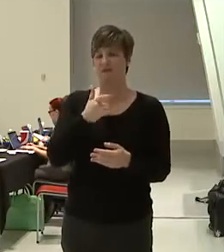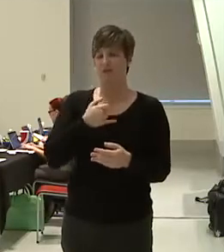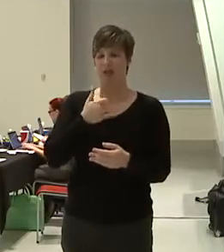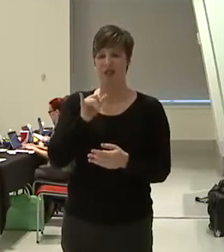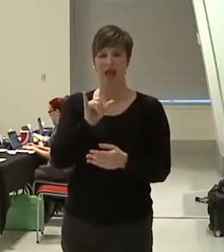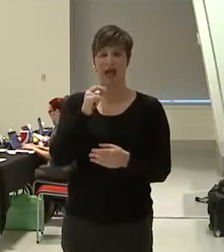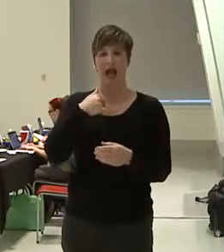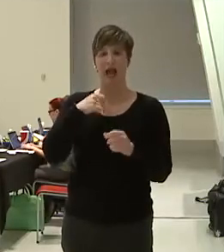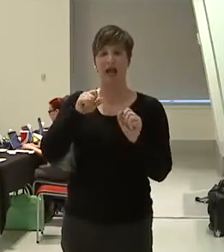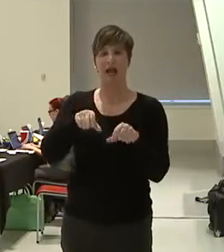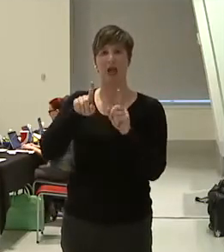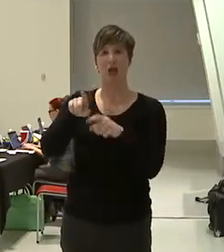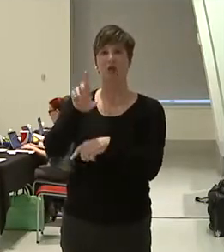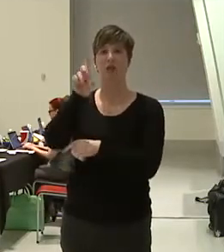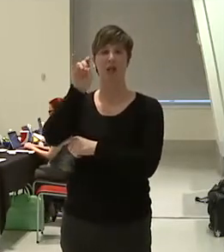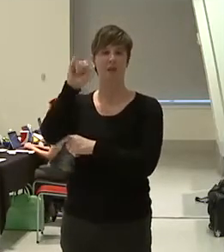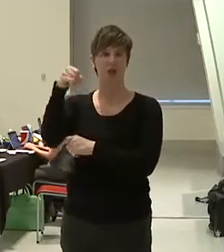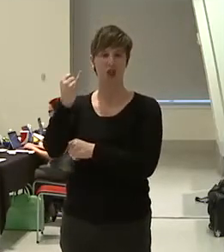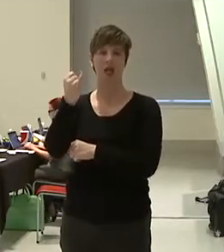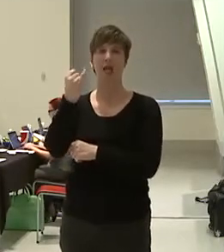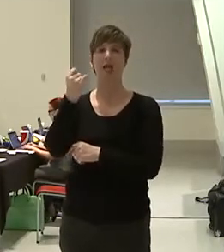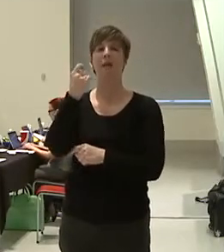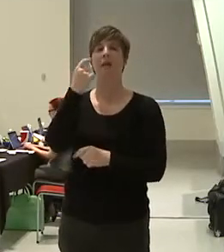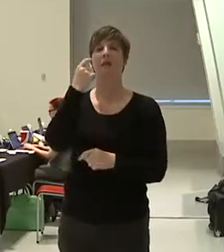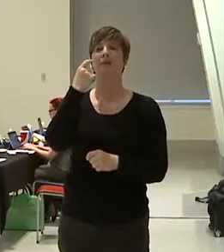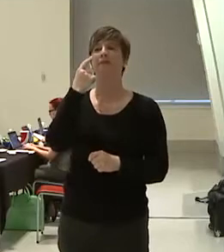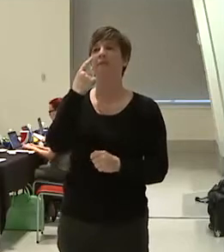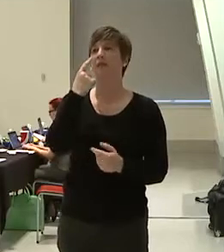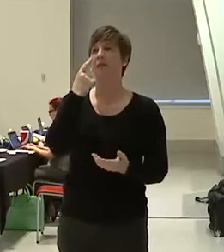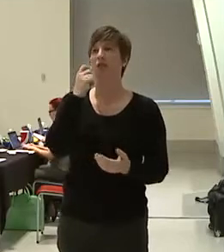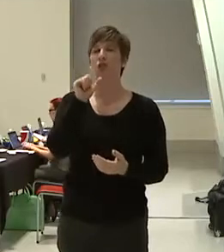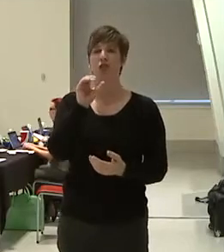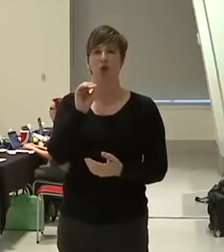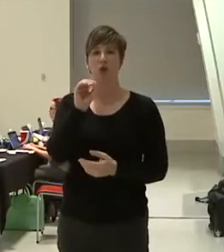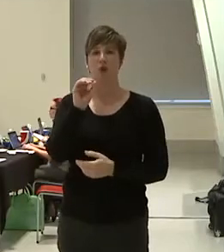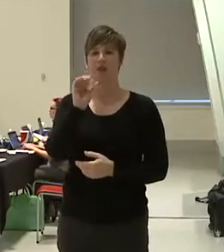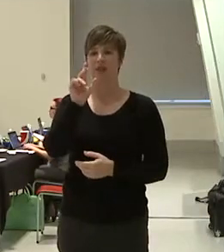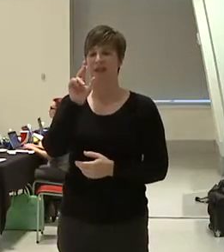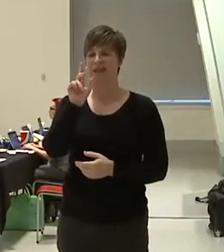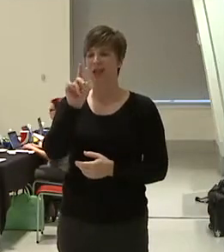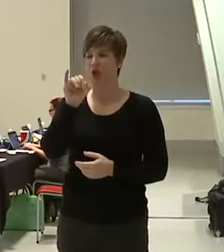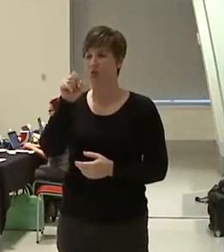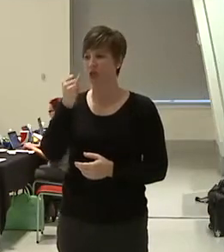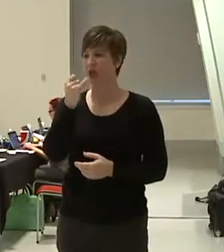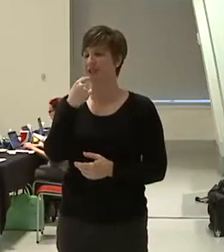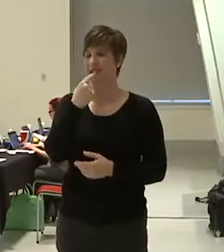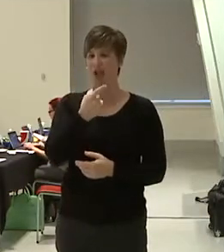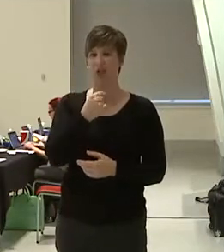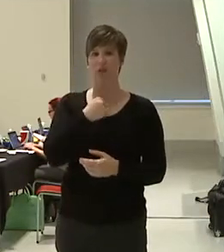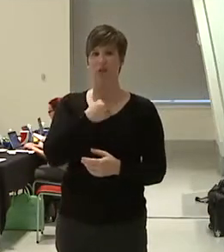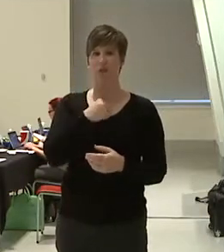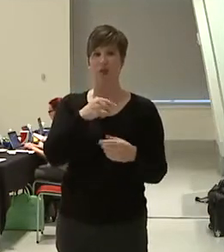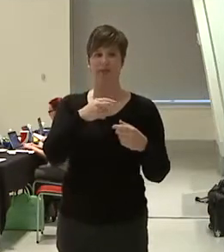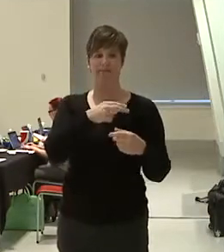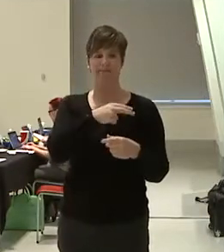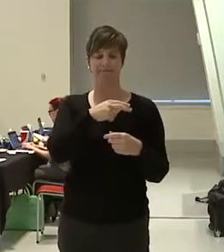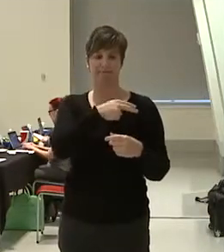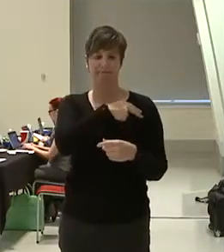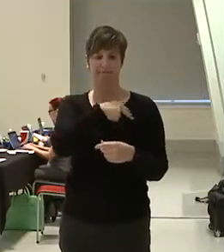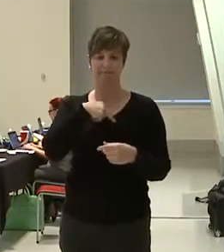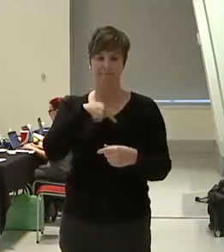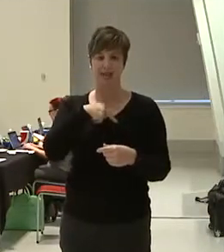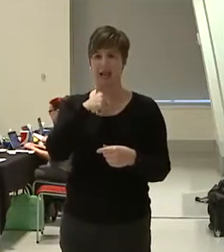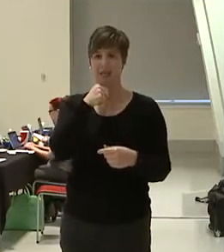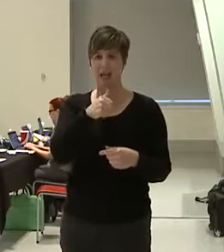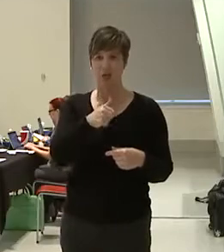police officers to wear name badges, and they're not doing that. So if the DOJ can tell police to wear, like, put nameplates on, and they don't do